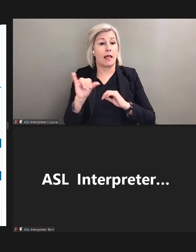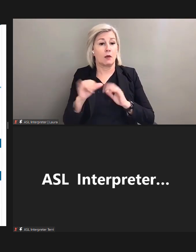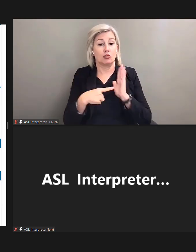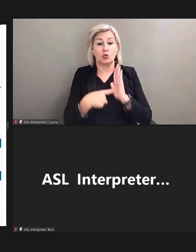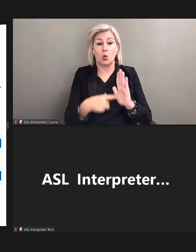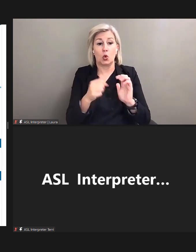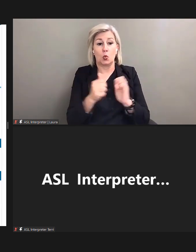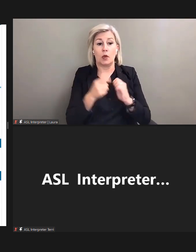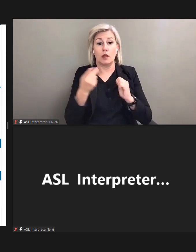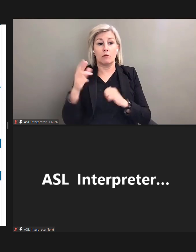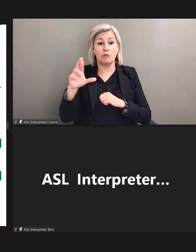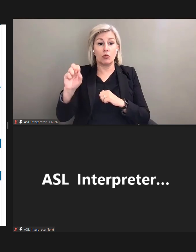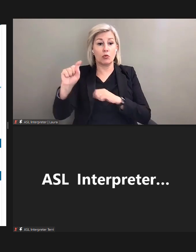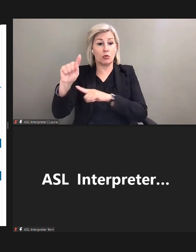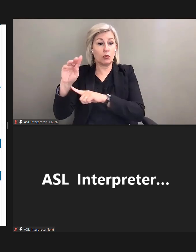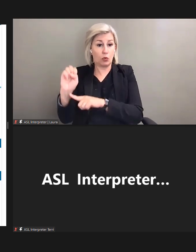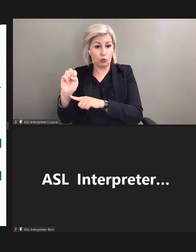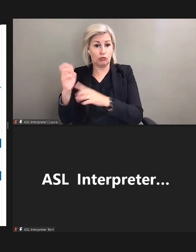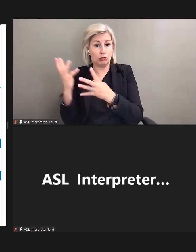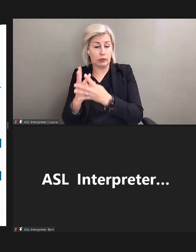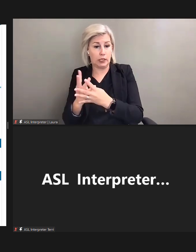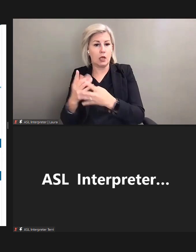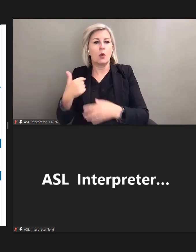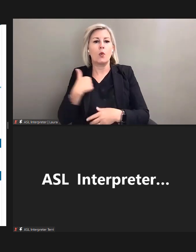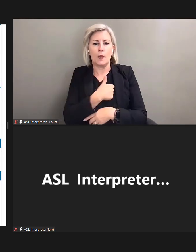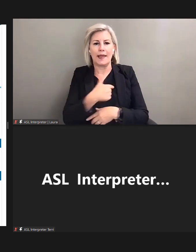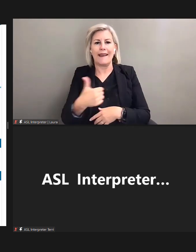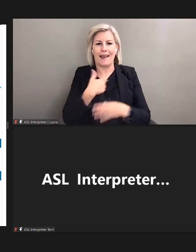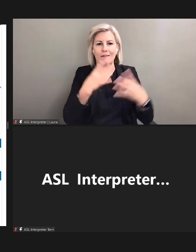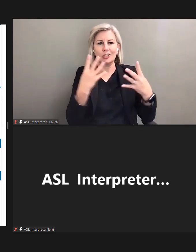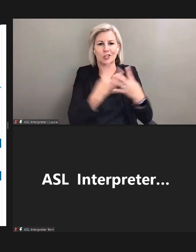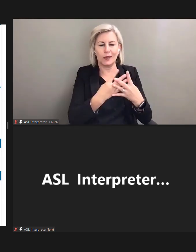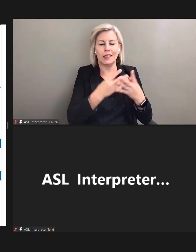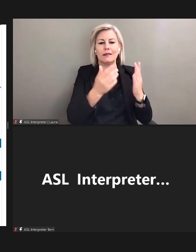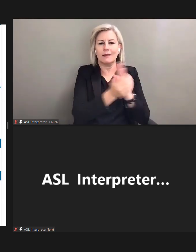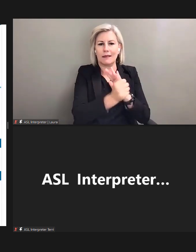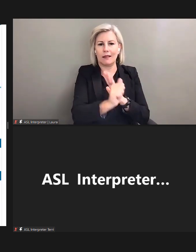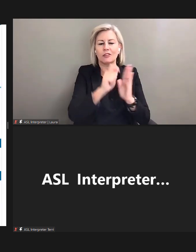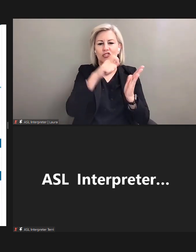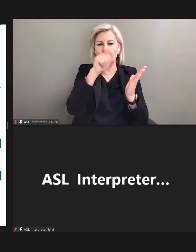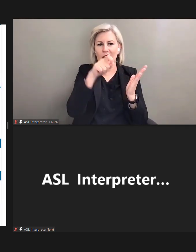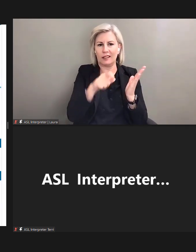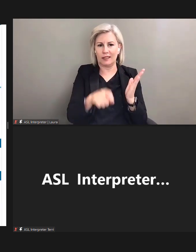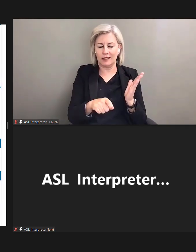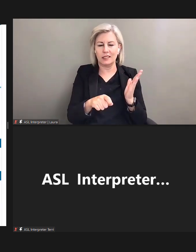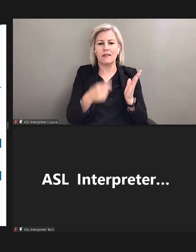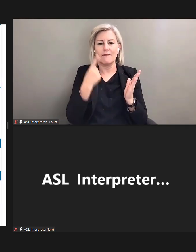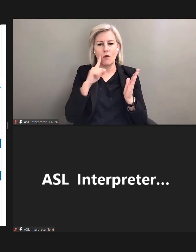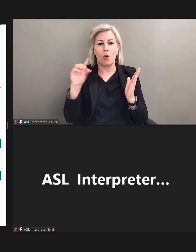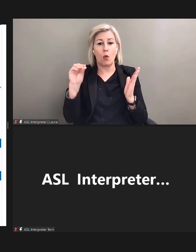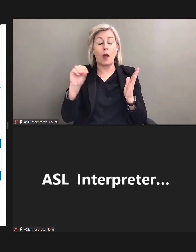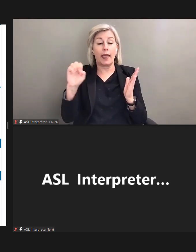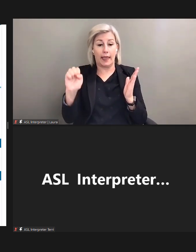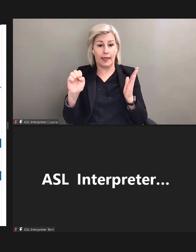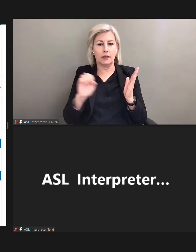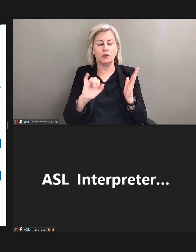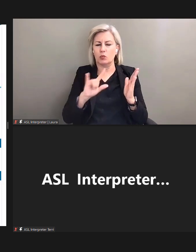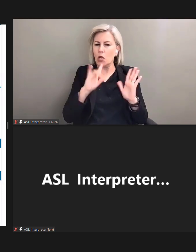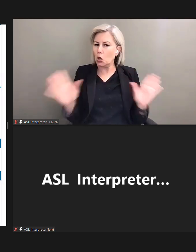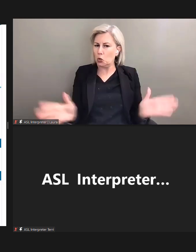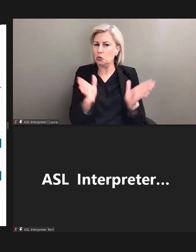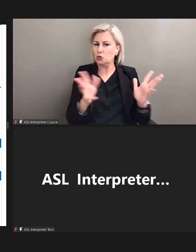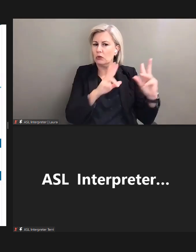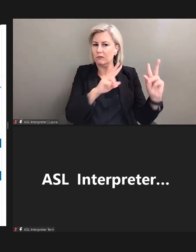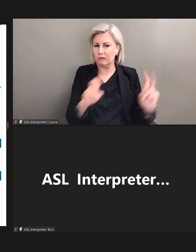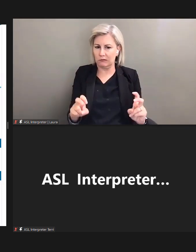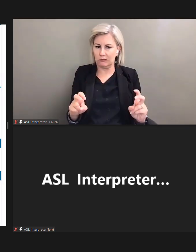screening, we have a screening skills checklist for OAE screening as well that we'd encourage you to